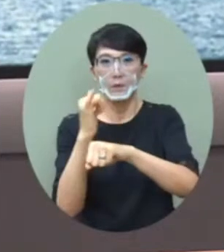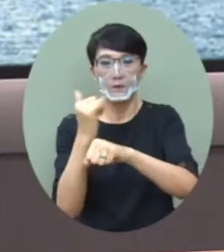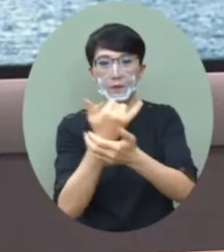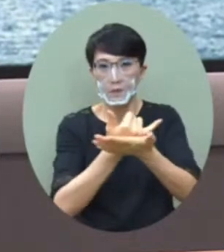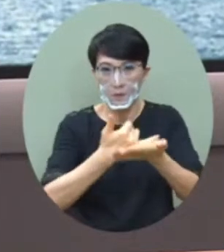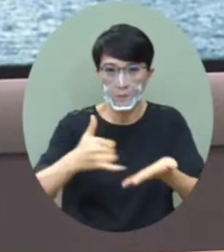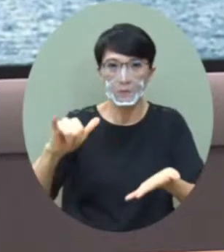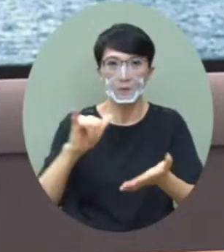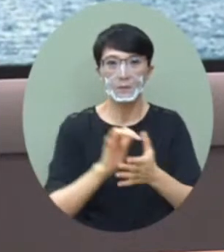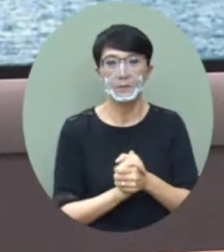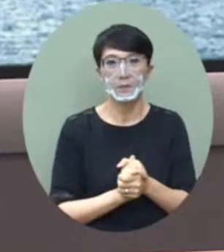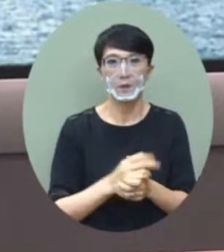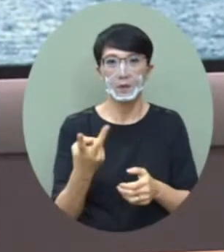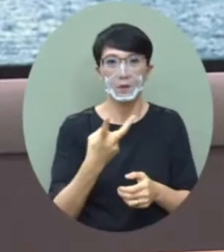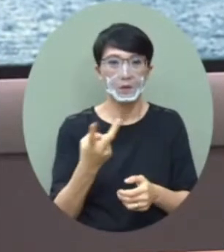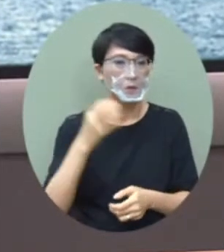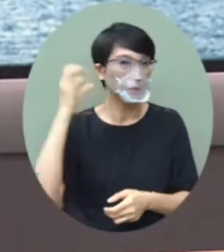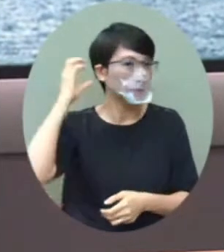upon